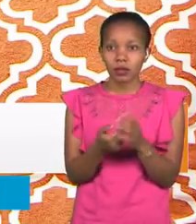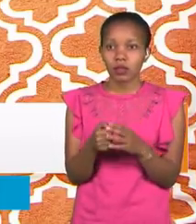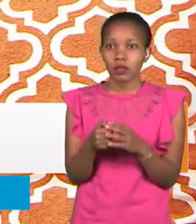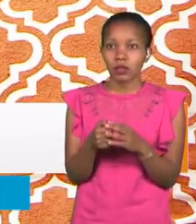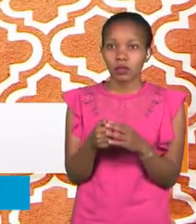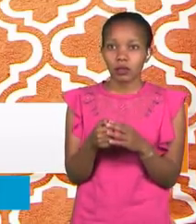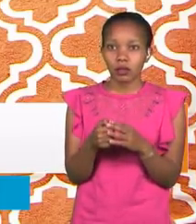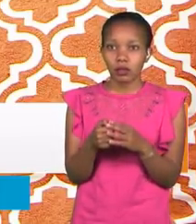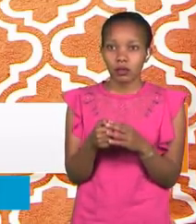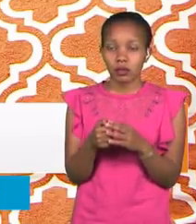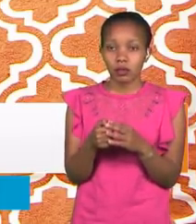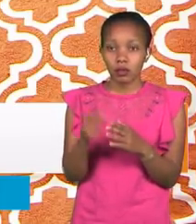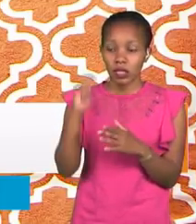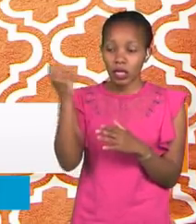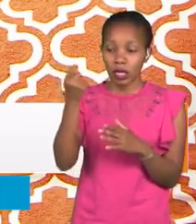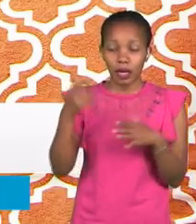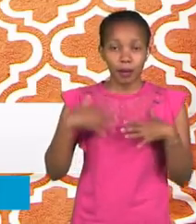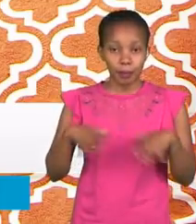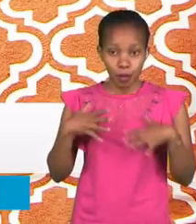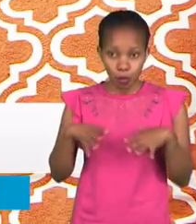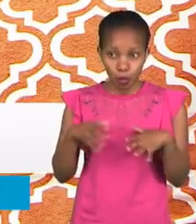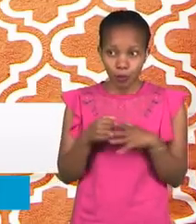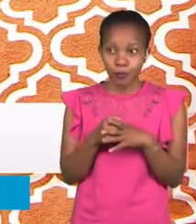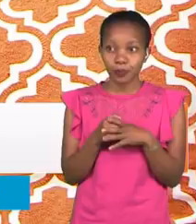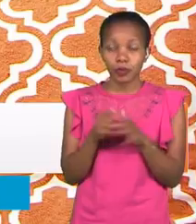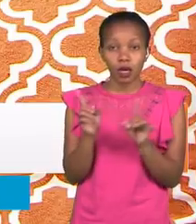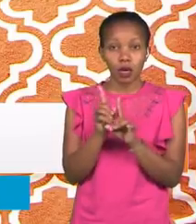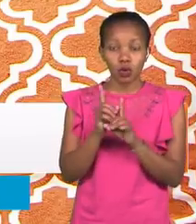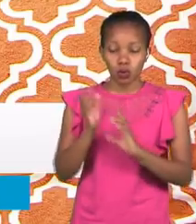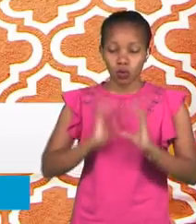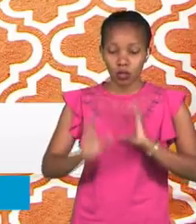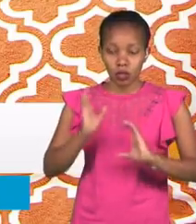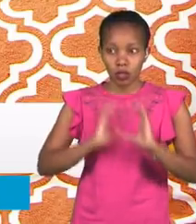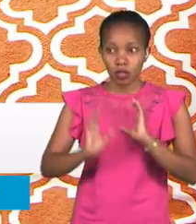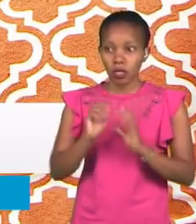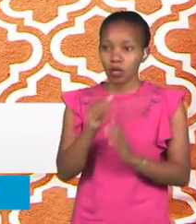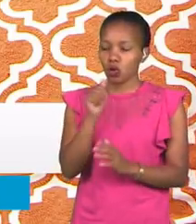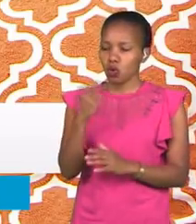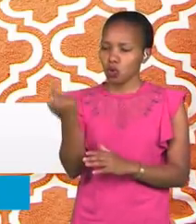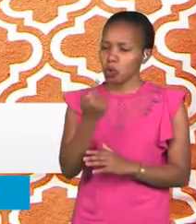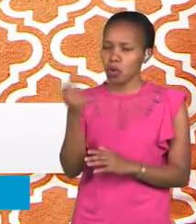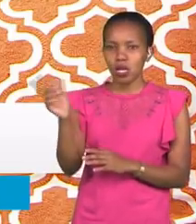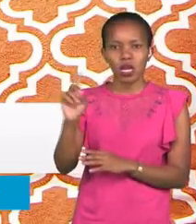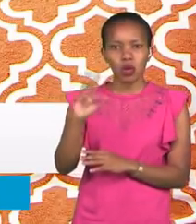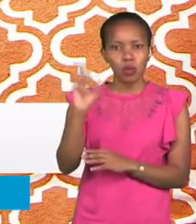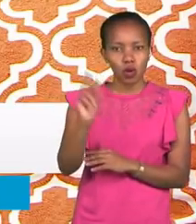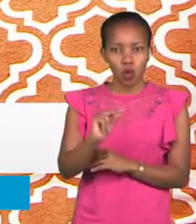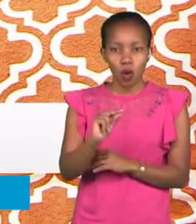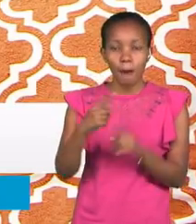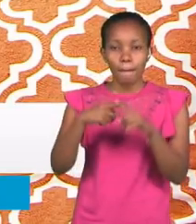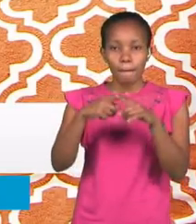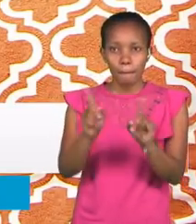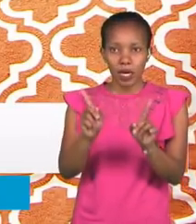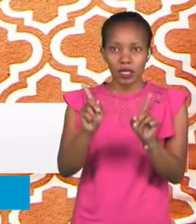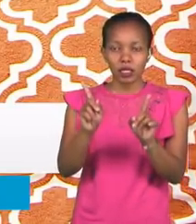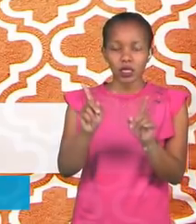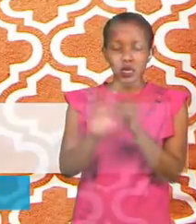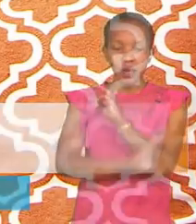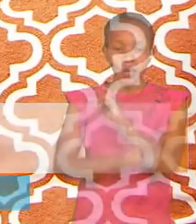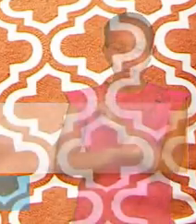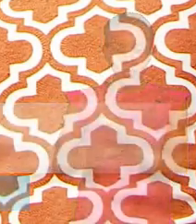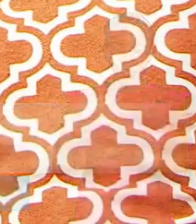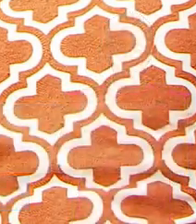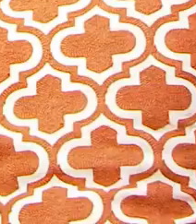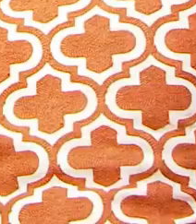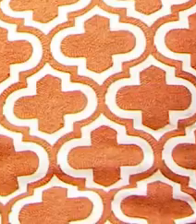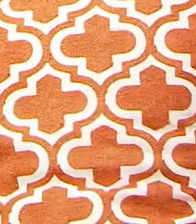with our fellow Kenyans mm-hmm. and the citizenry, okay. not just in Nairobi, but mm-hmm. actually all over the place. Uh-huh. And so,